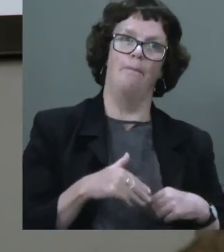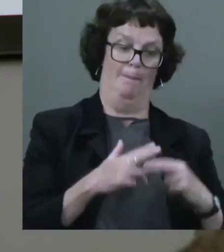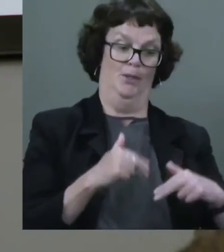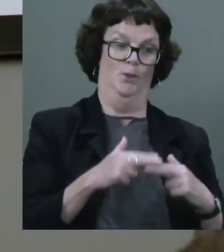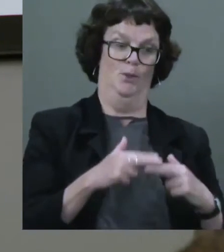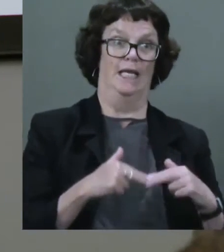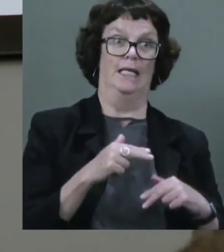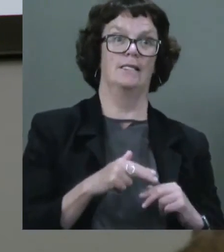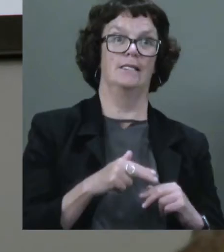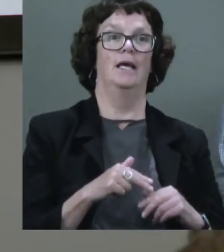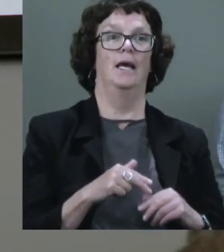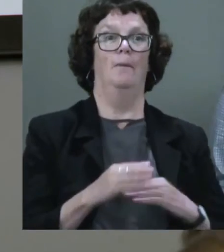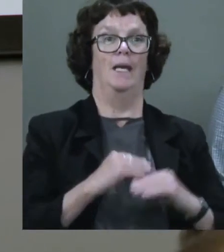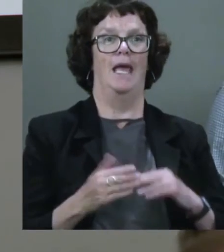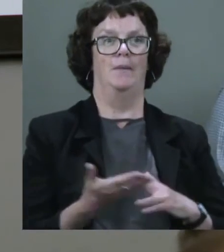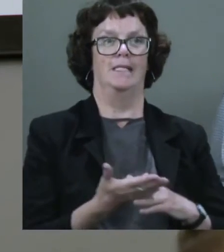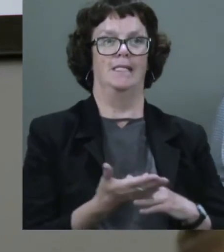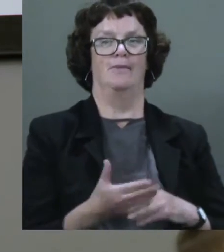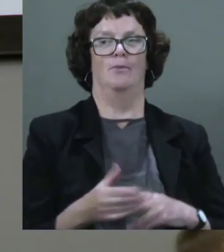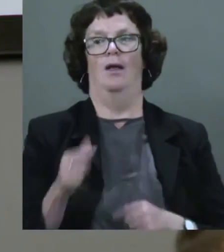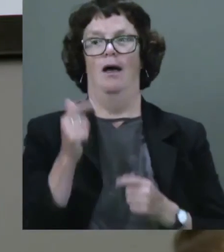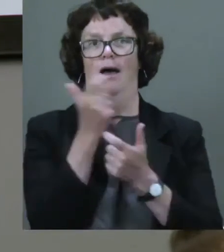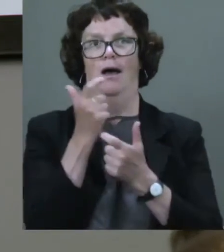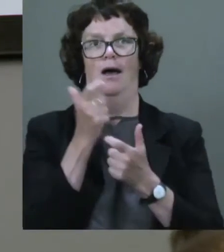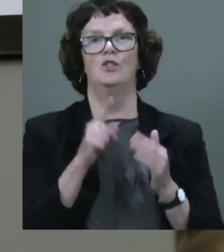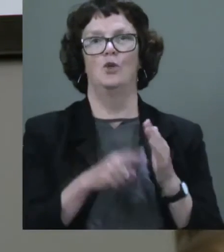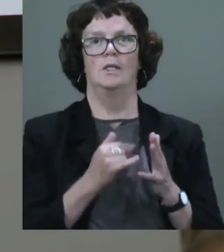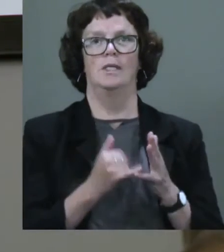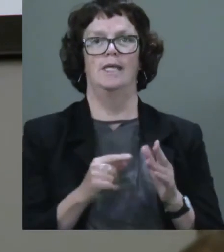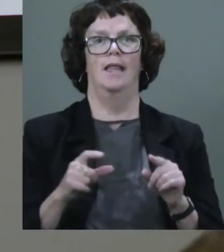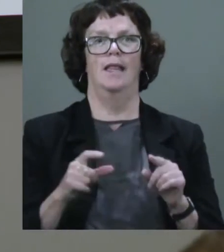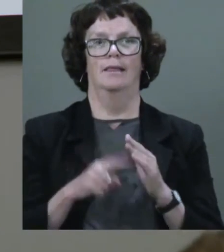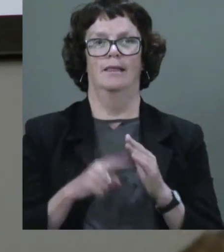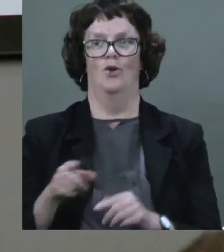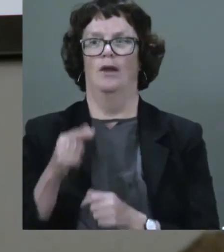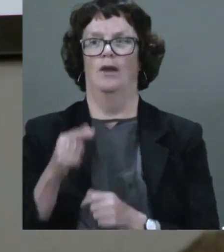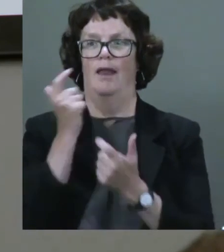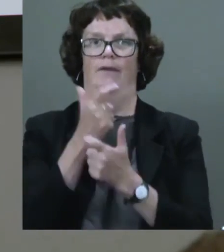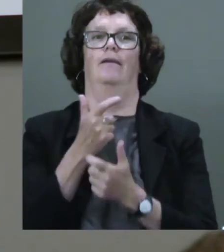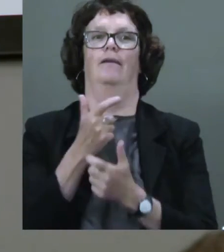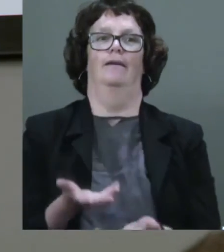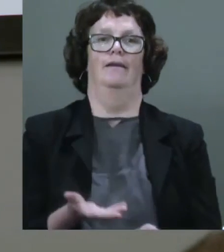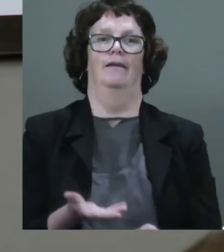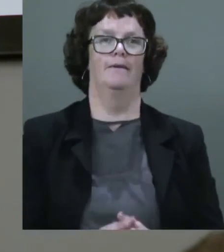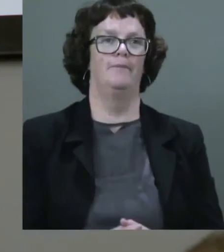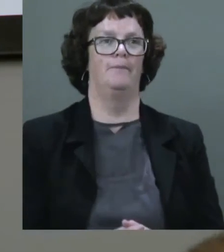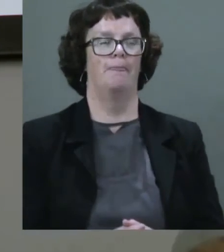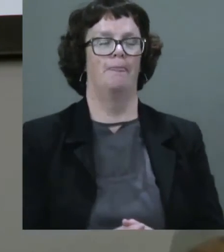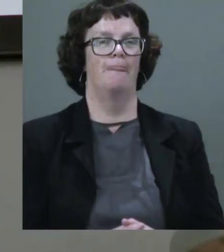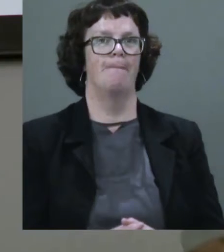So that was one of those amazing bits that came with it. So